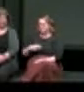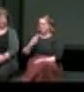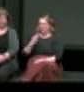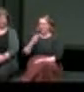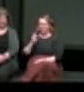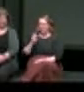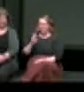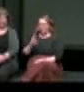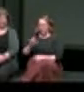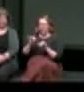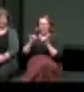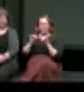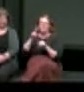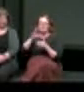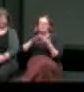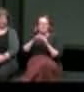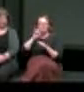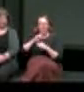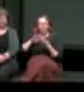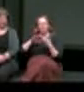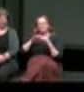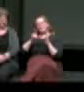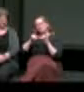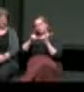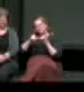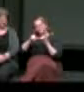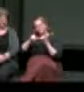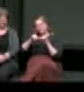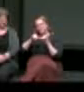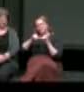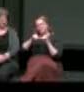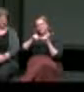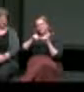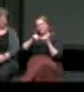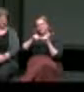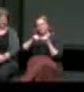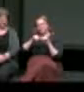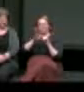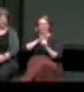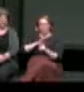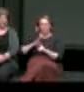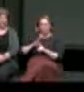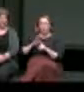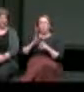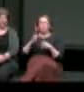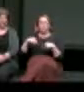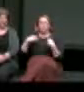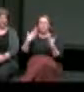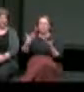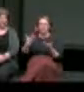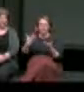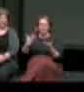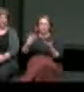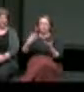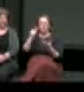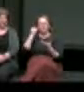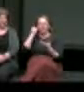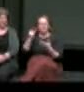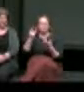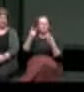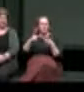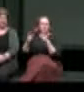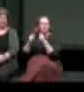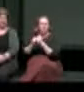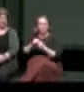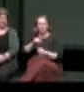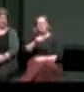Akron Engineering Bureau, and I'm here to give you a very high-level overview of where we're at with the North Side Interceptor Tunnel